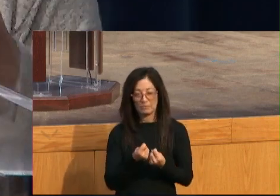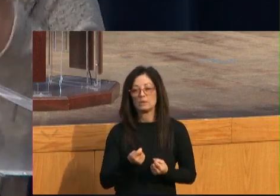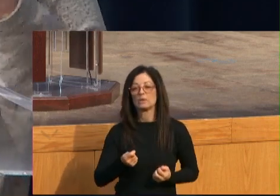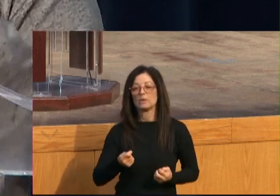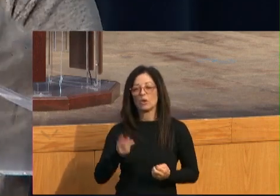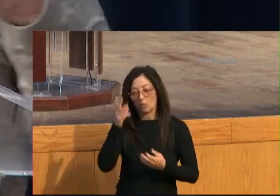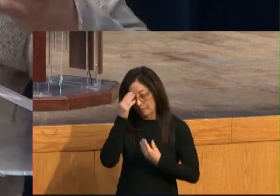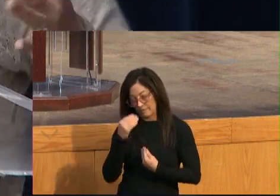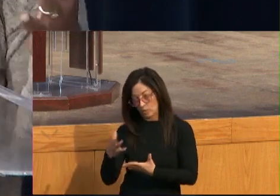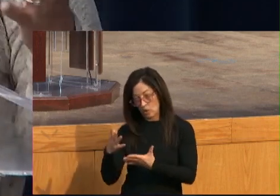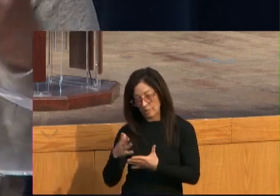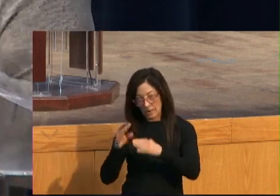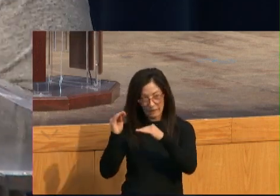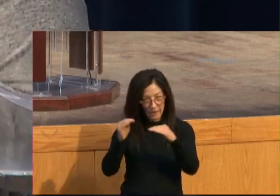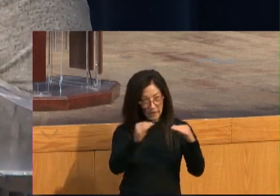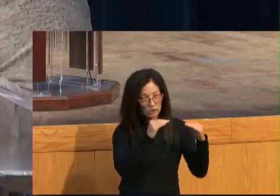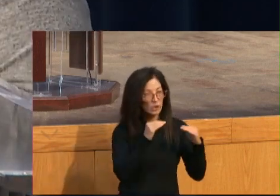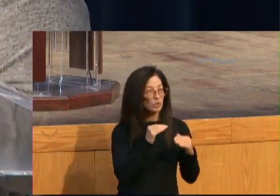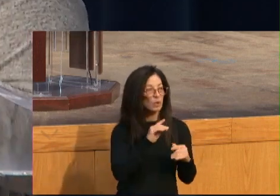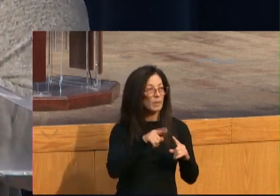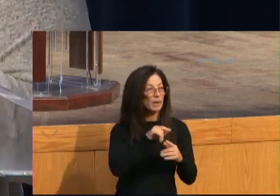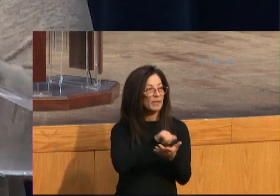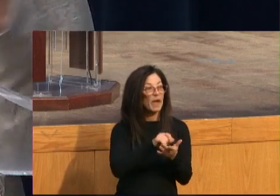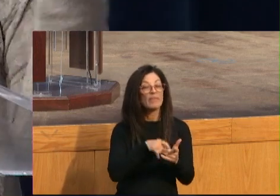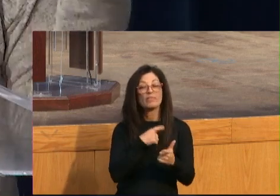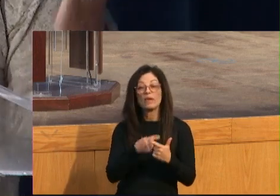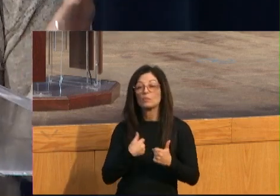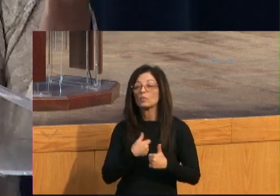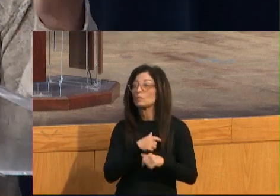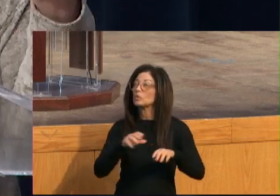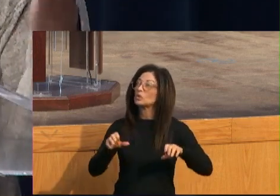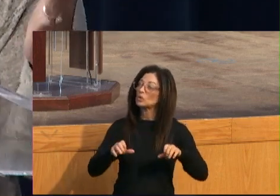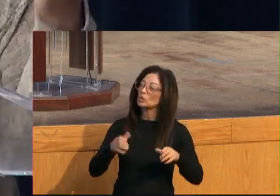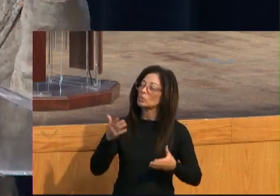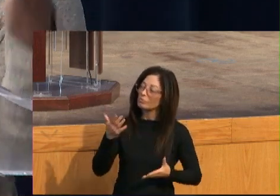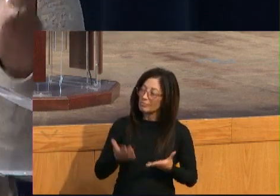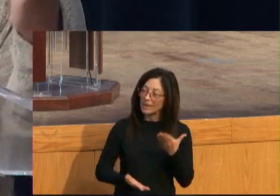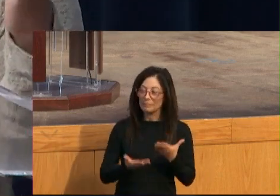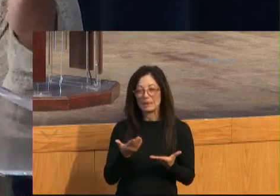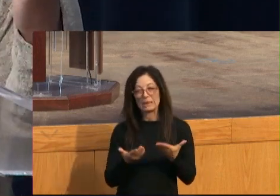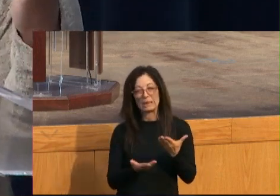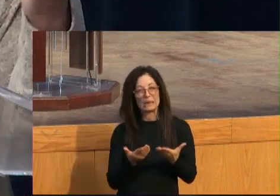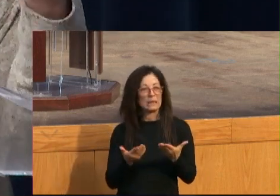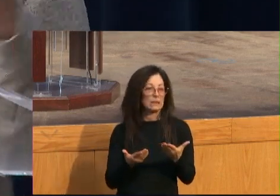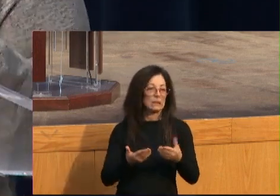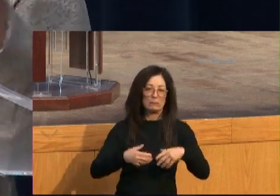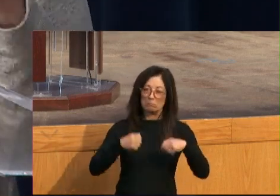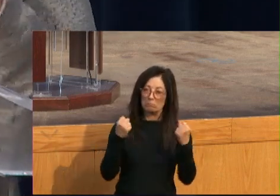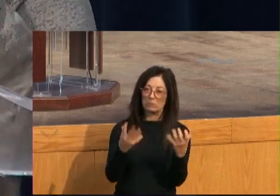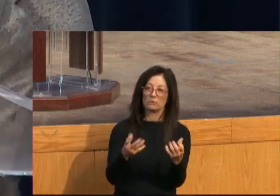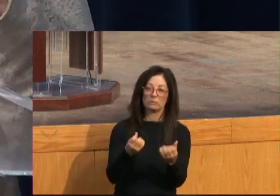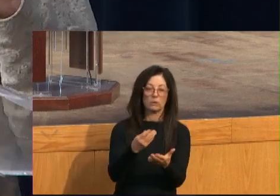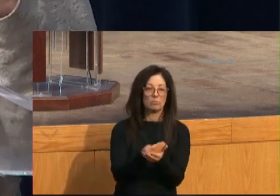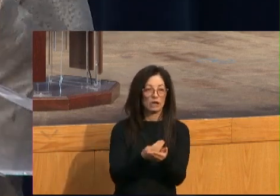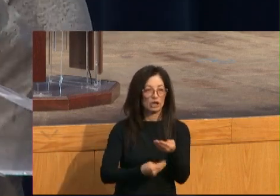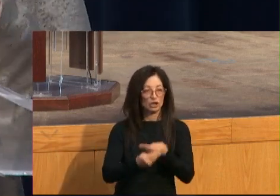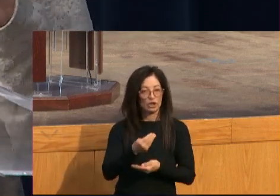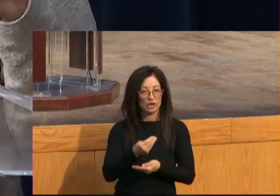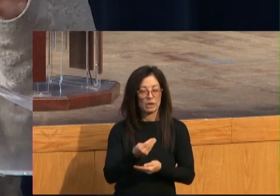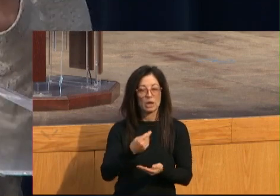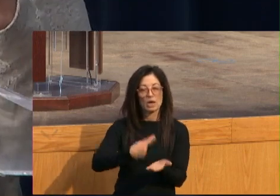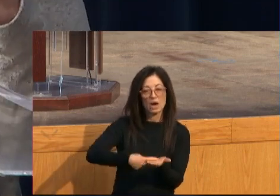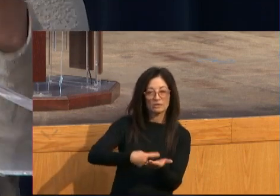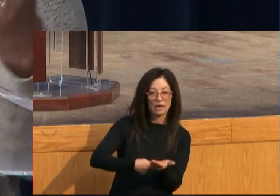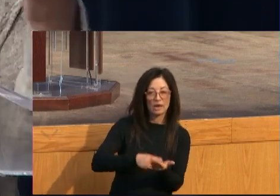informed and educated on all of that, and then we will do probably at least multiple budget conversation,